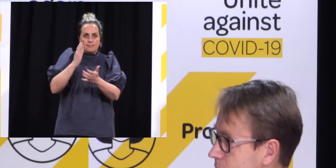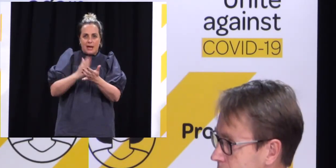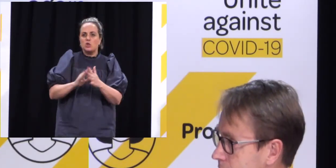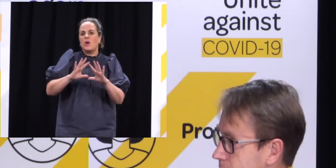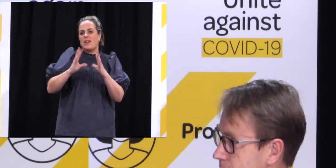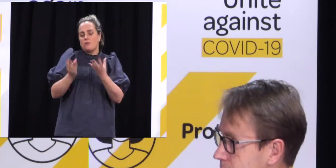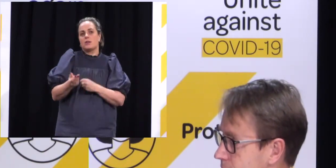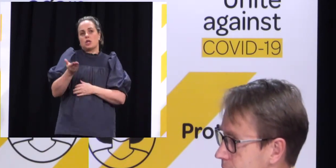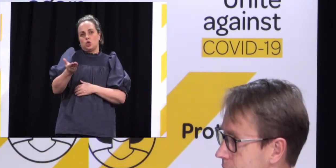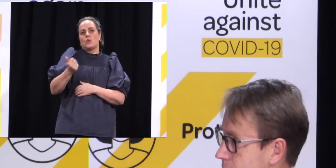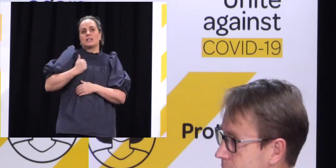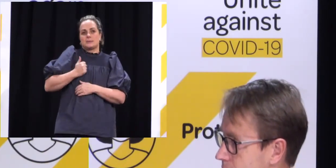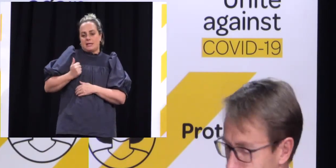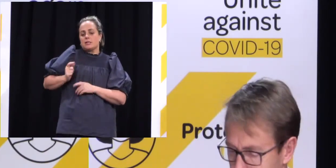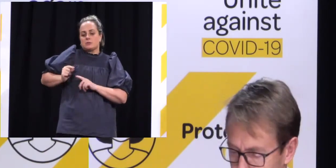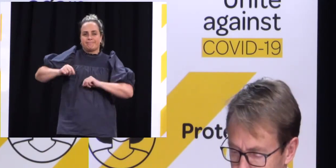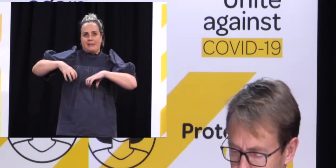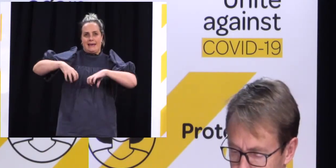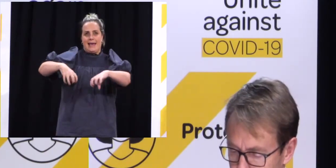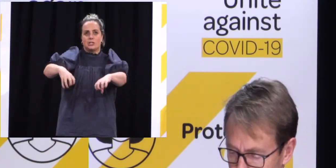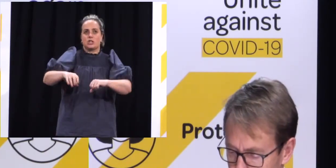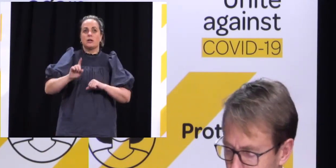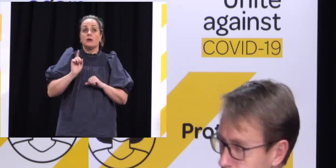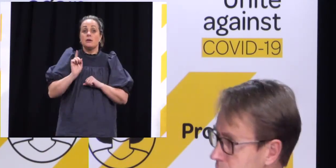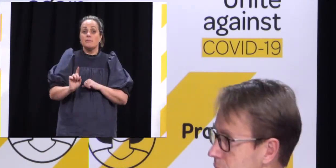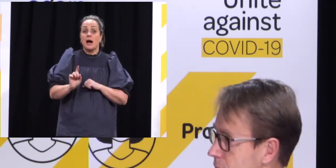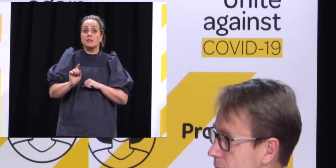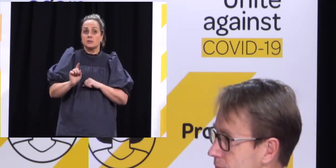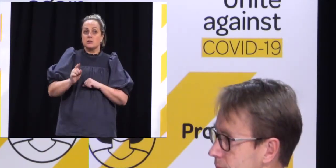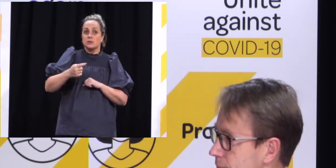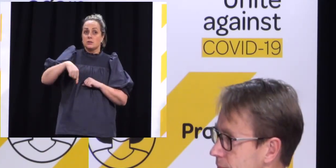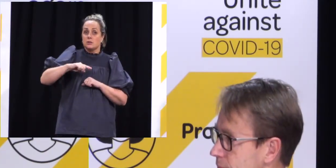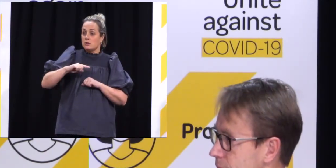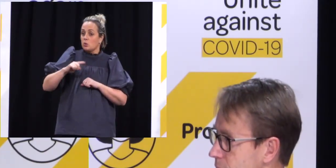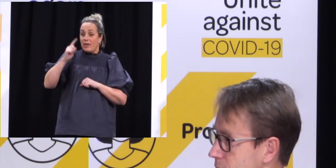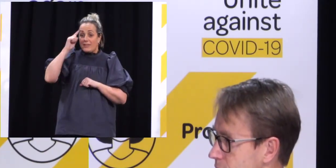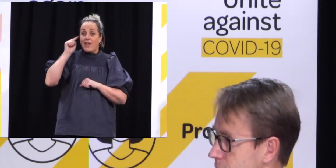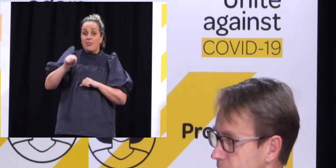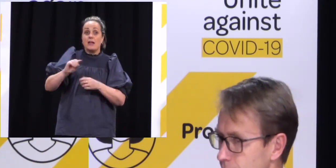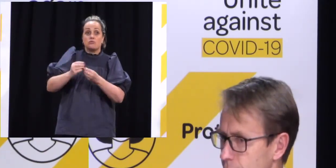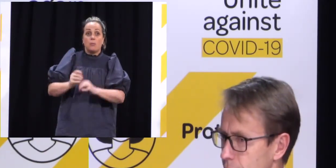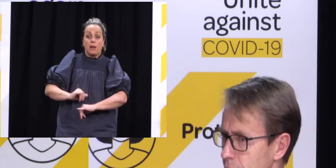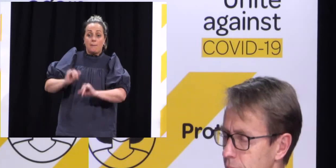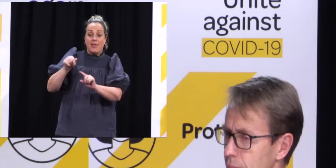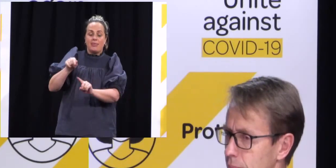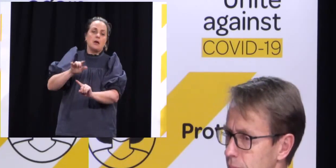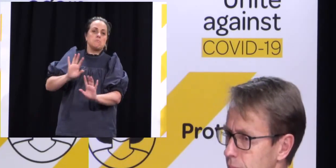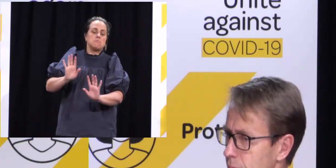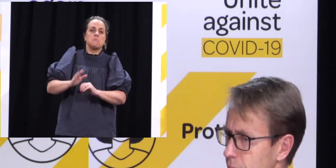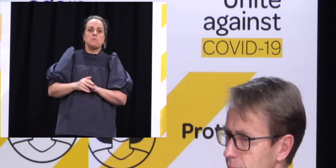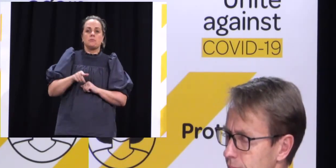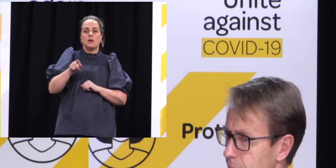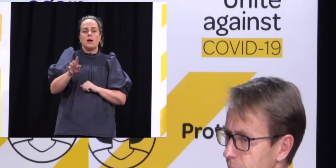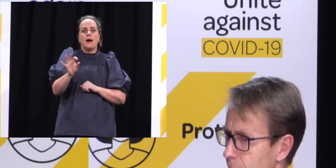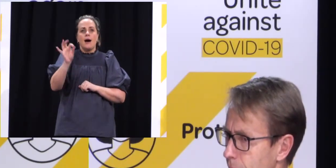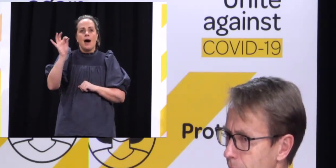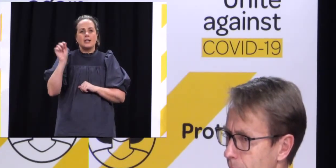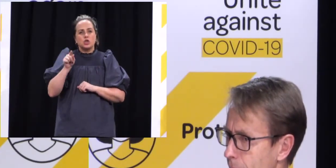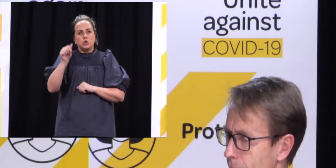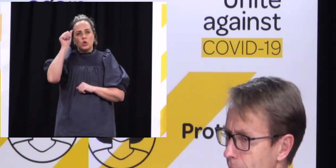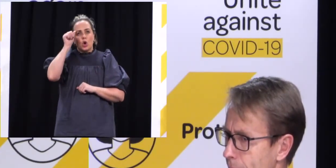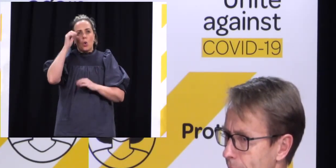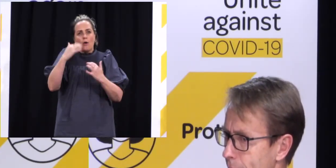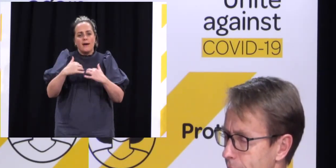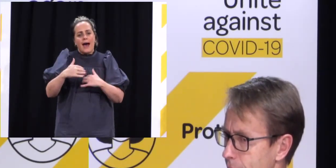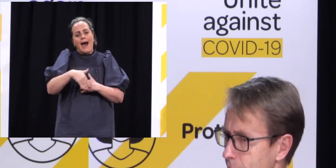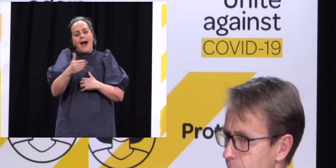would expect, but again, nothing has been led to suggest that that is the source of our problem here. The other question was whether you're aware of any other public thoroughfares